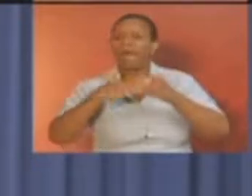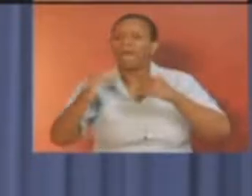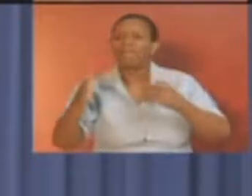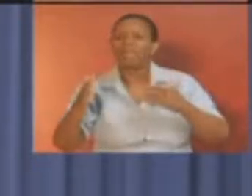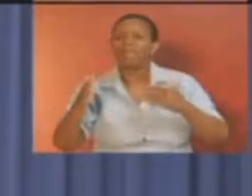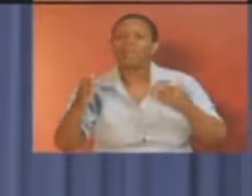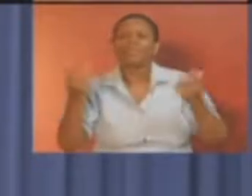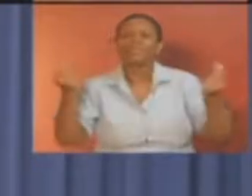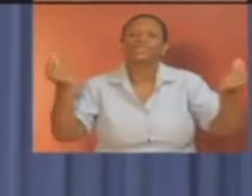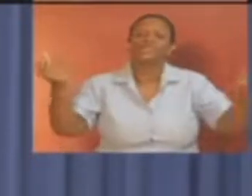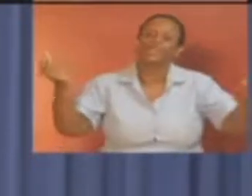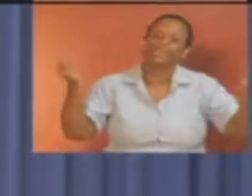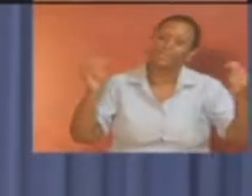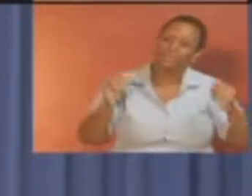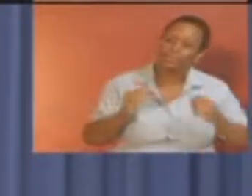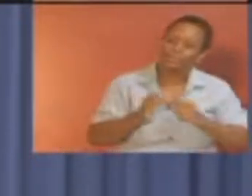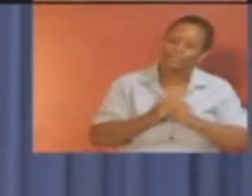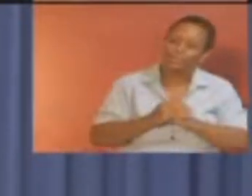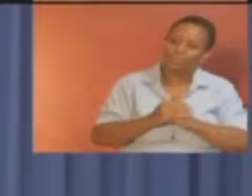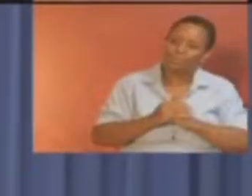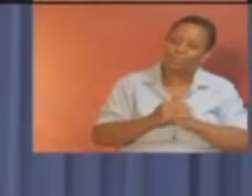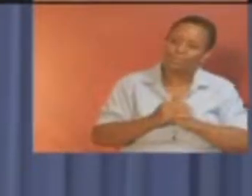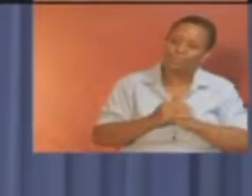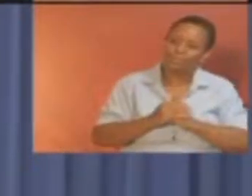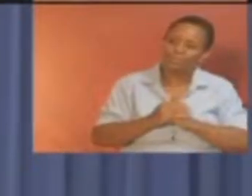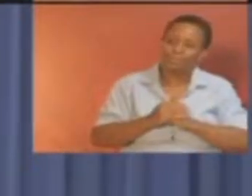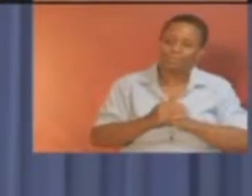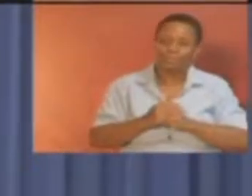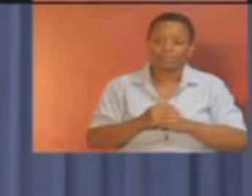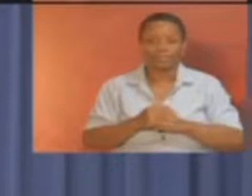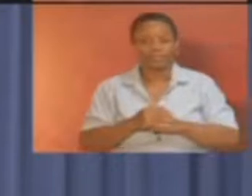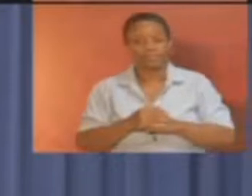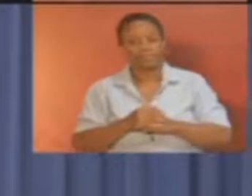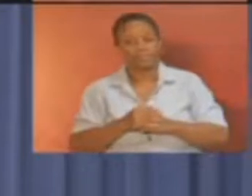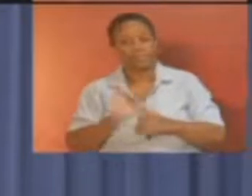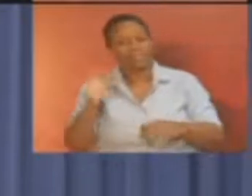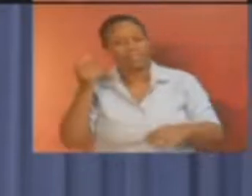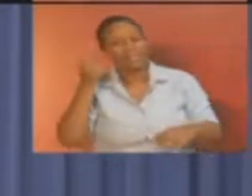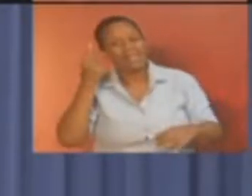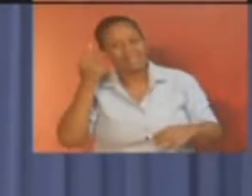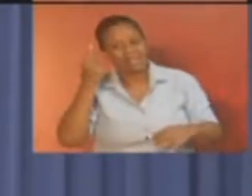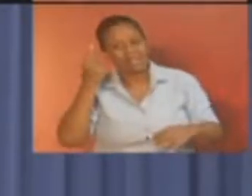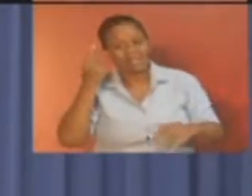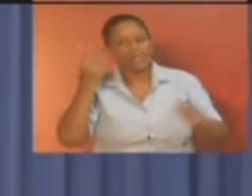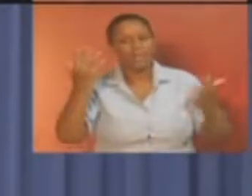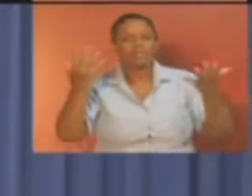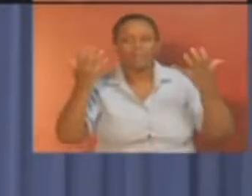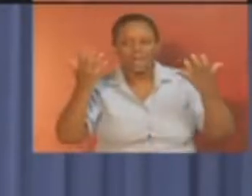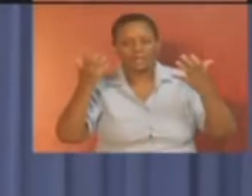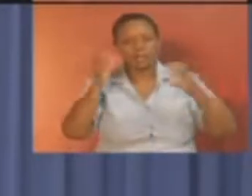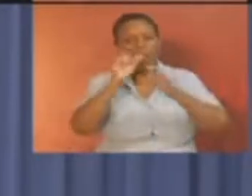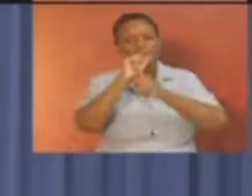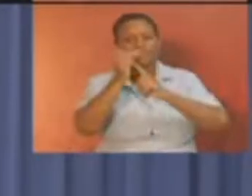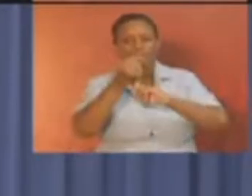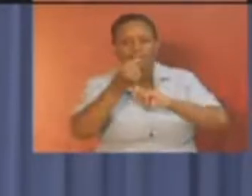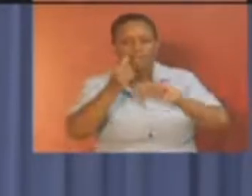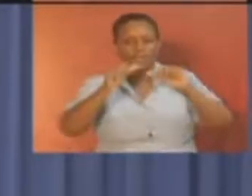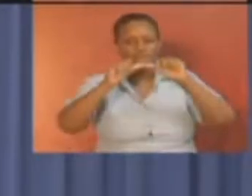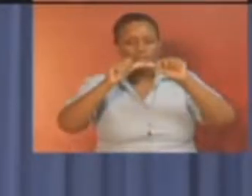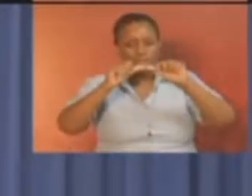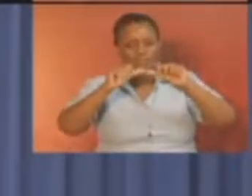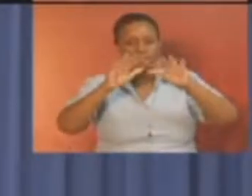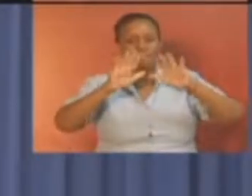front of us is to try and preserve the situation where we'll be able to advance the children to the next year, school year. Because if we cancel the